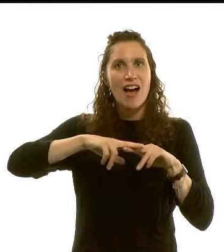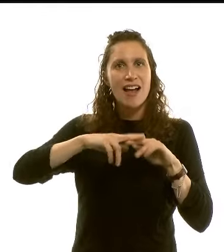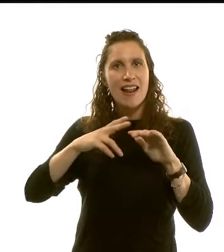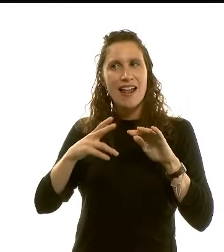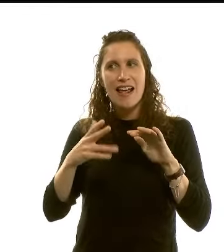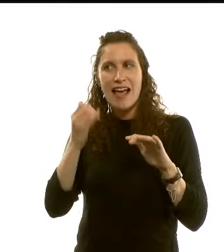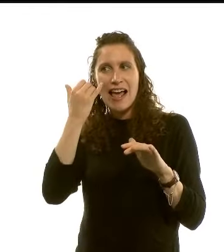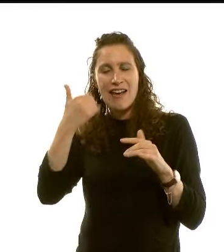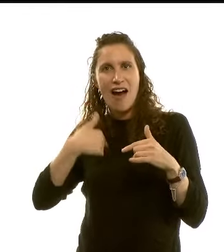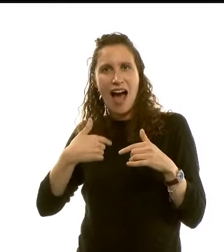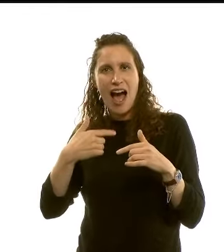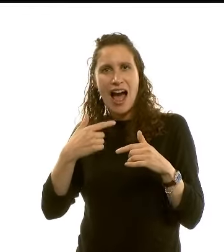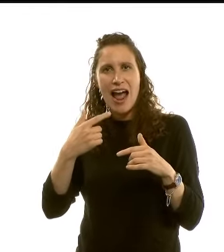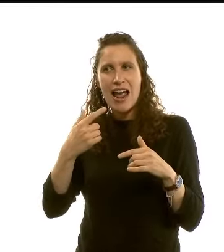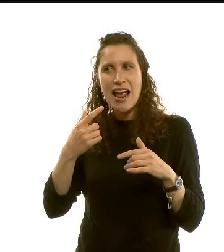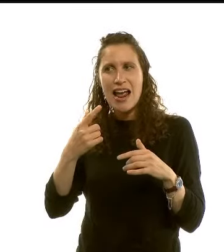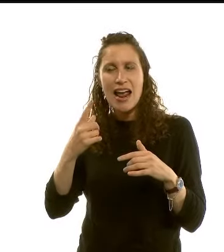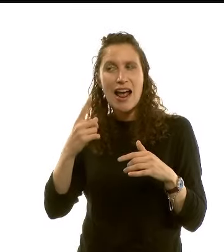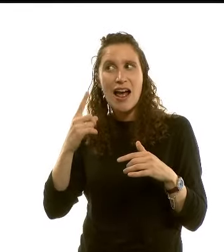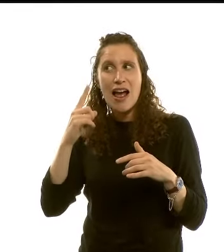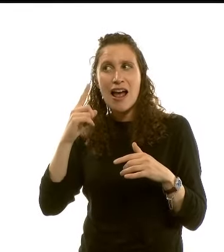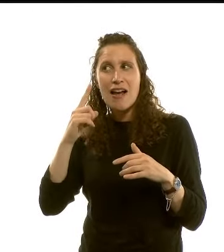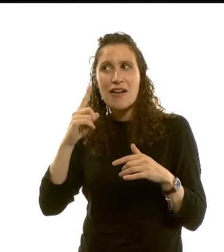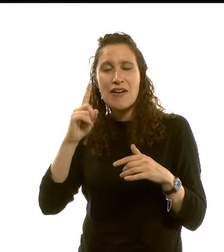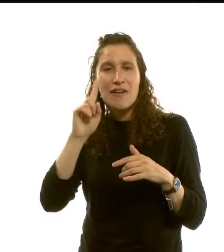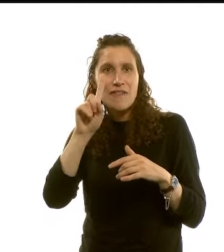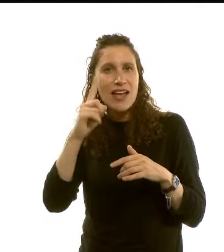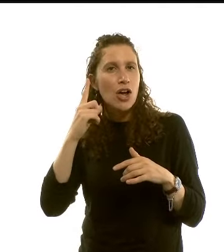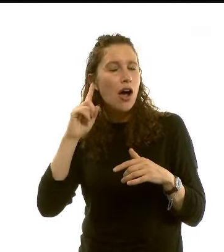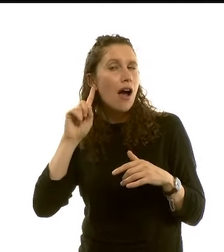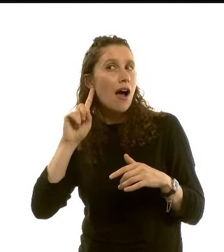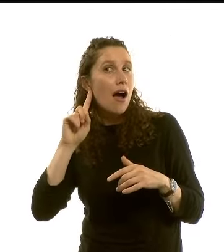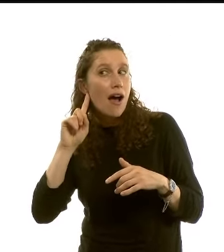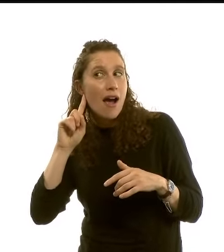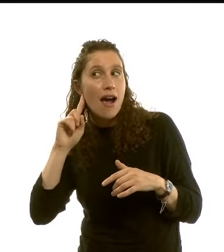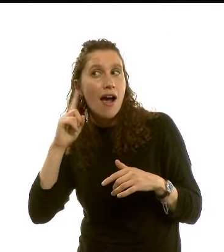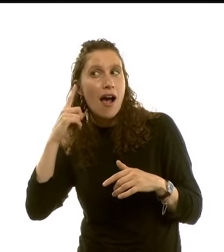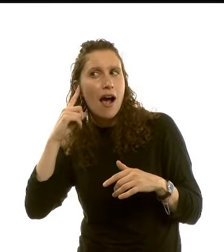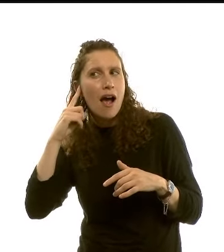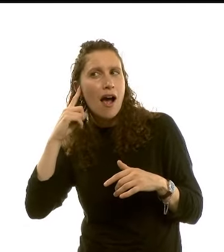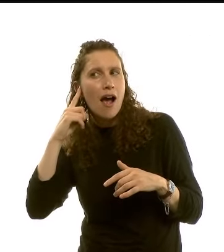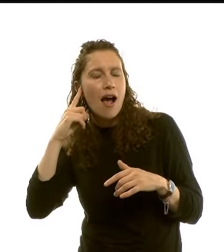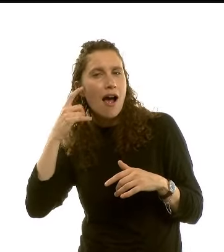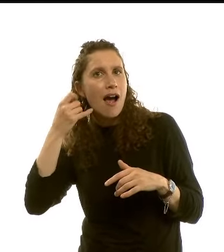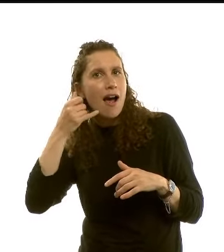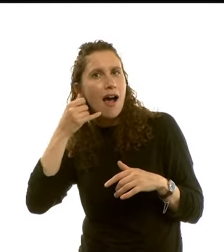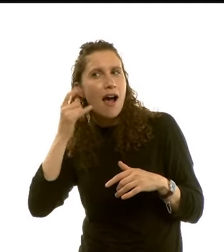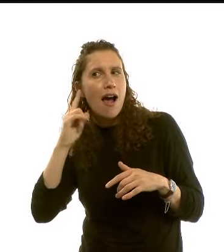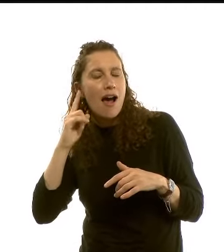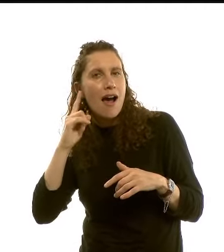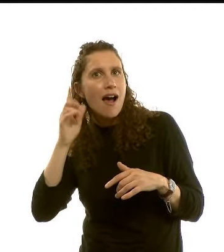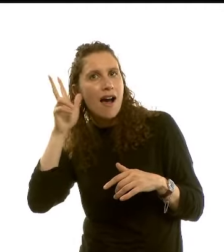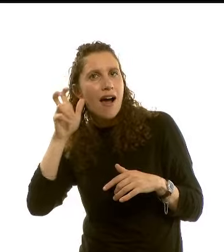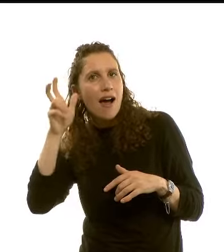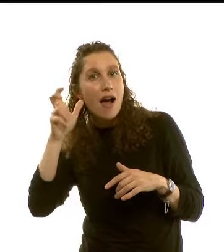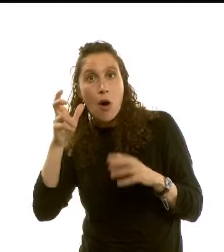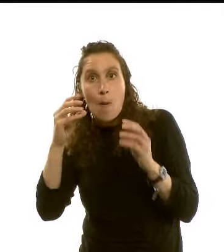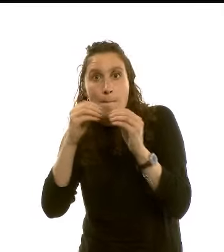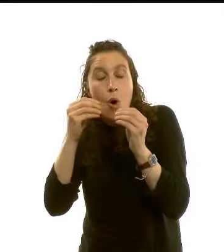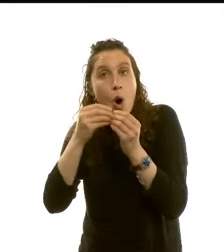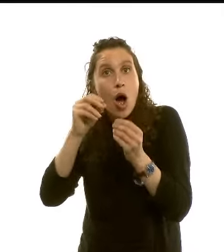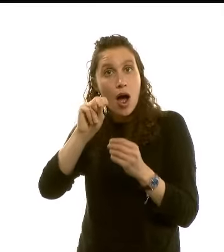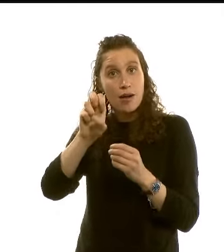I hold my finger to my ear for a second and pretend that someone's speaking to me, I think we're getting some more minifigure news.